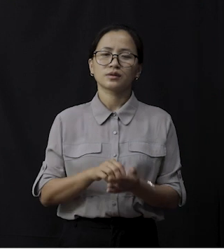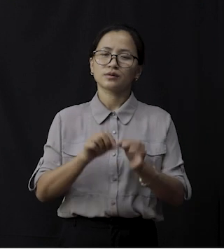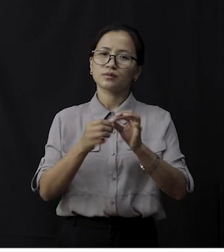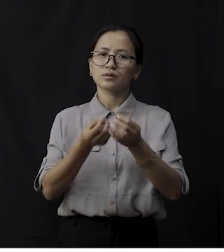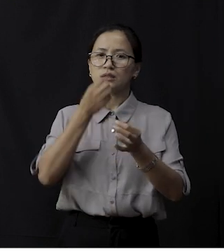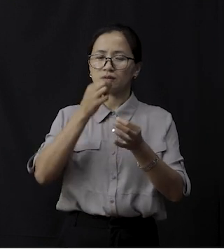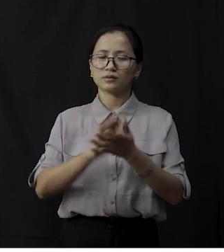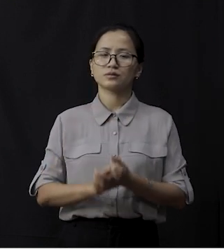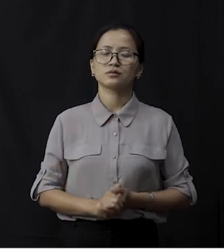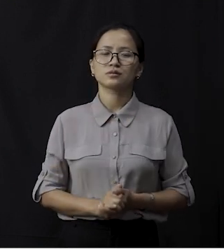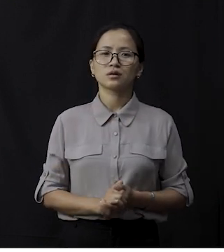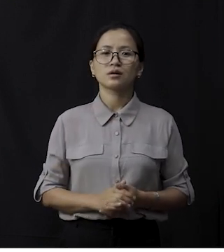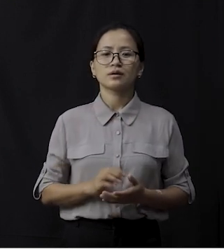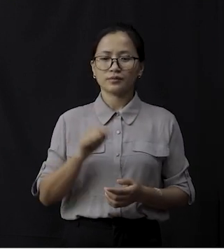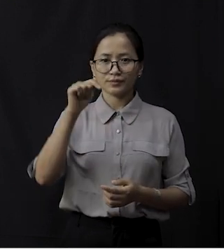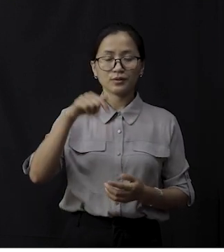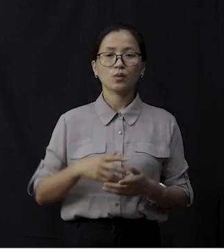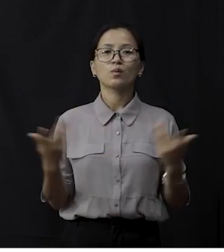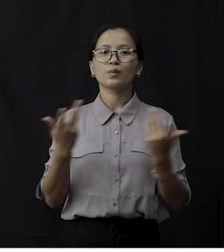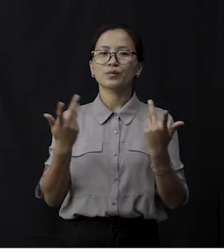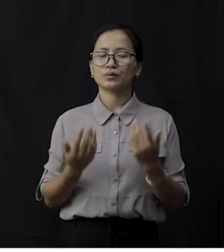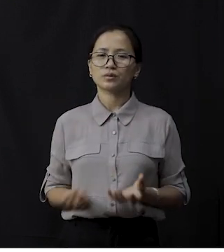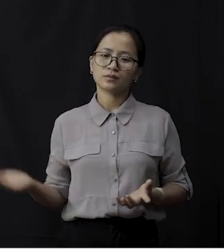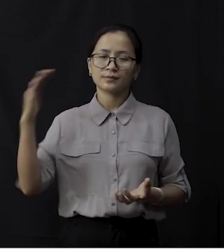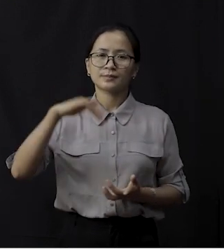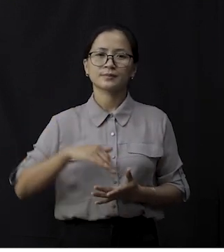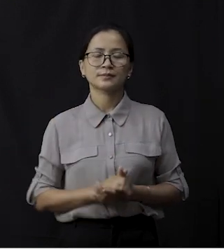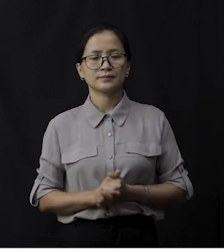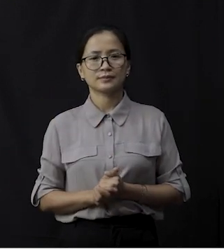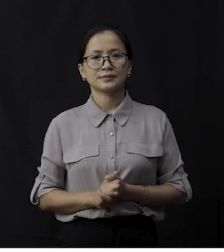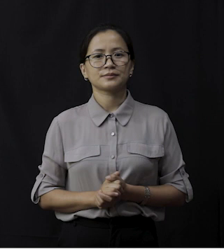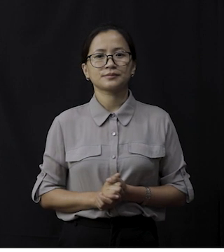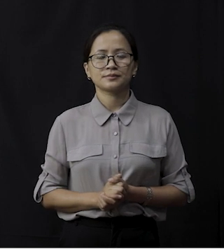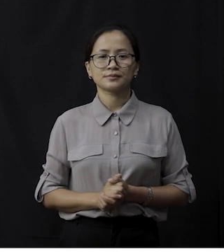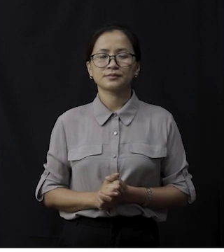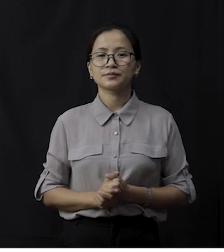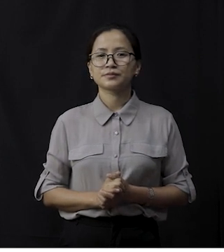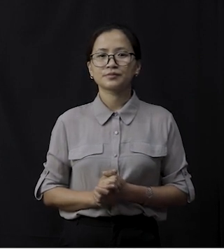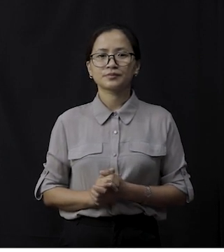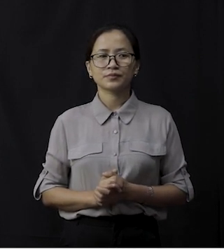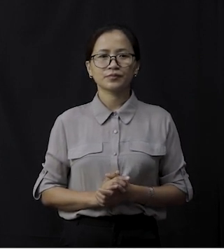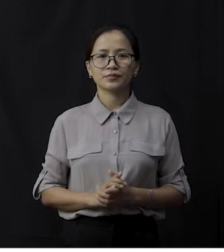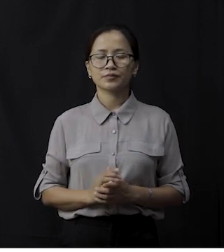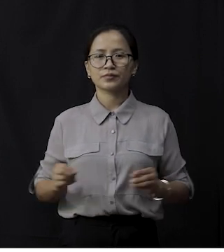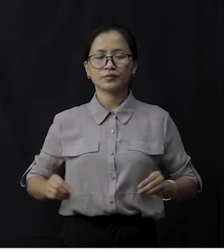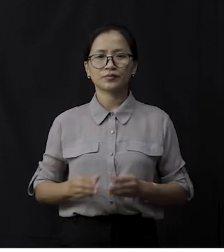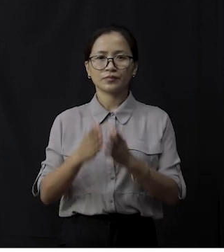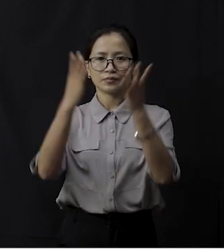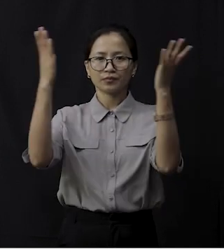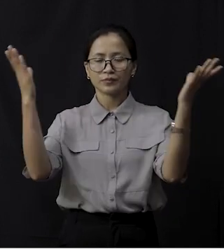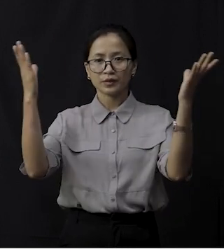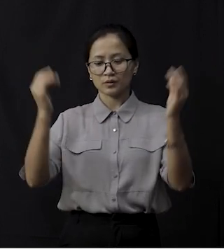medicines. And these medicines, where do they come from, children? The medicines come from